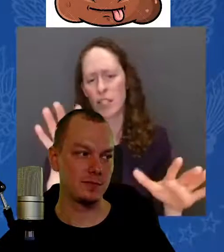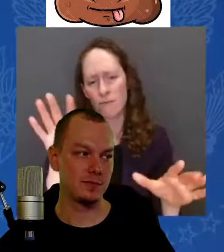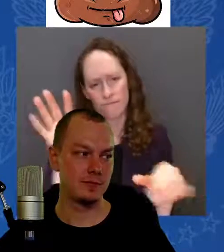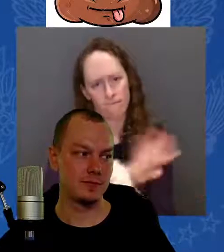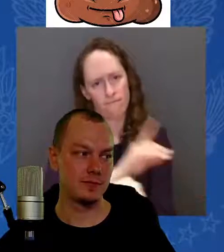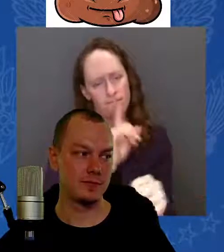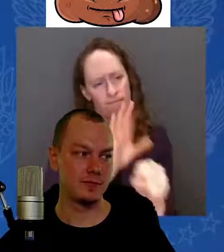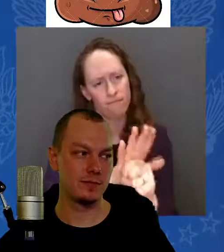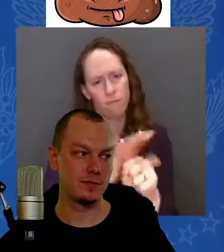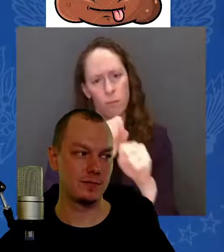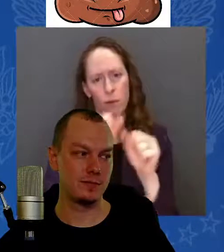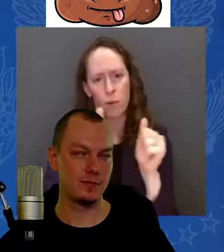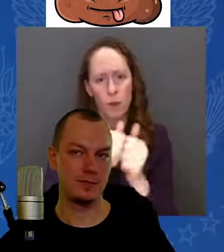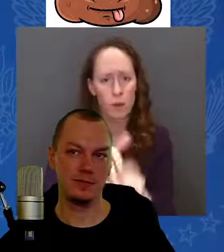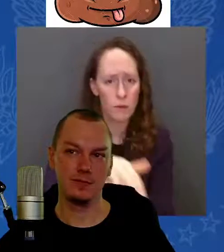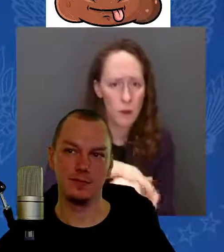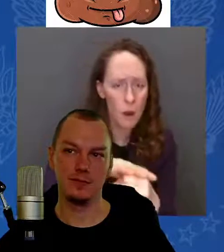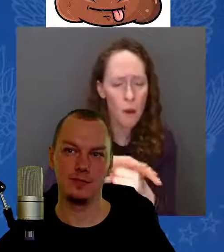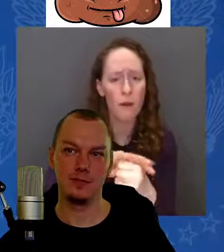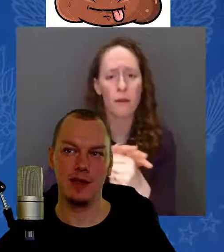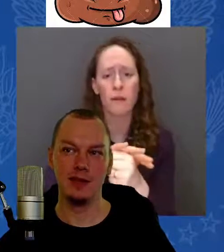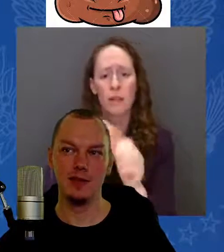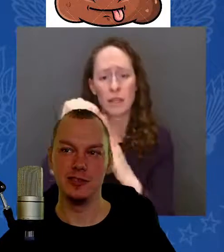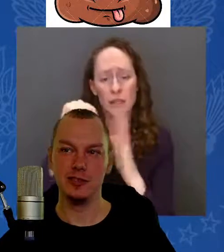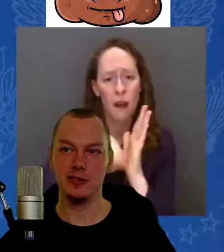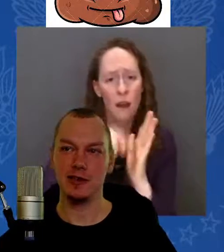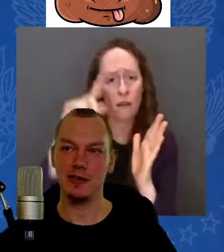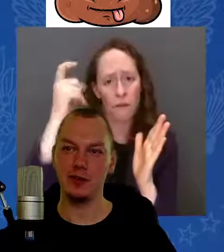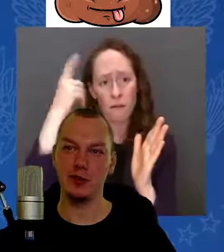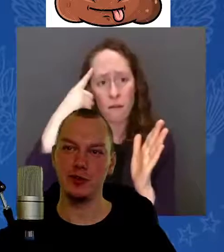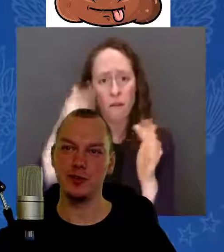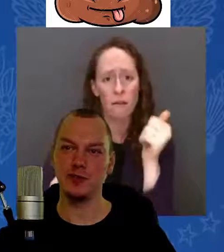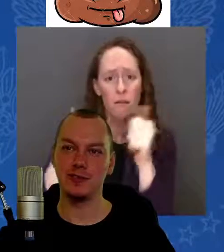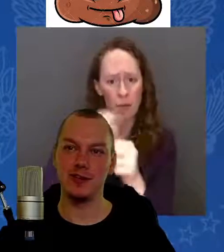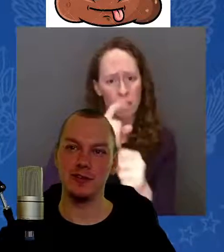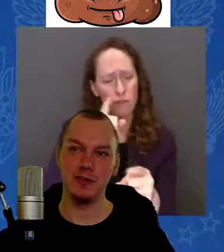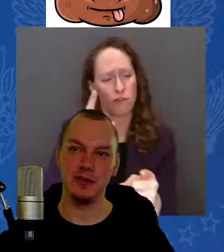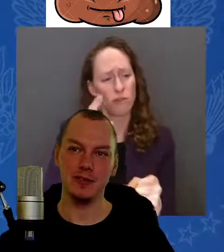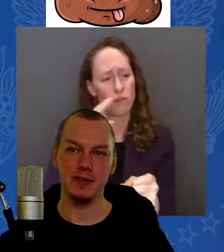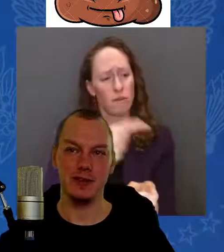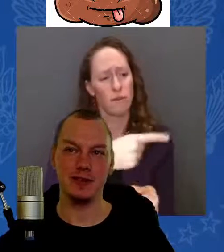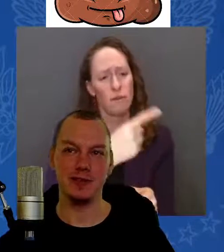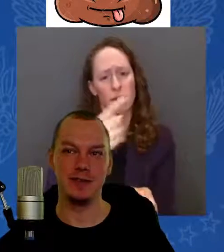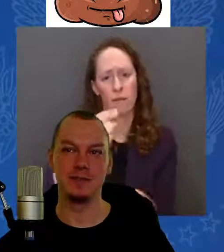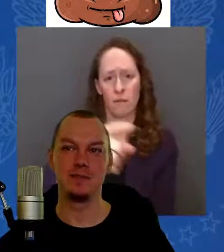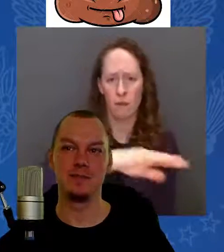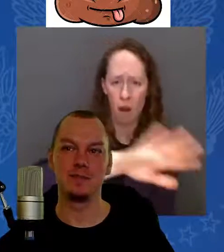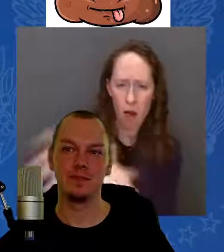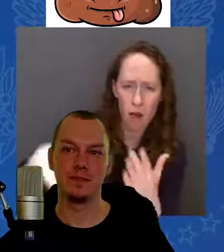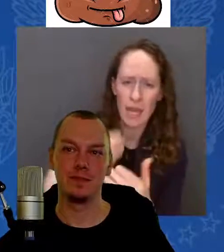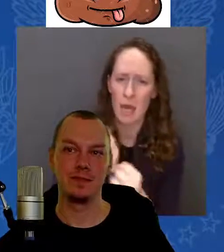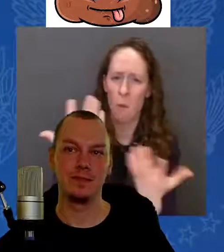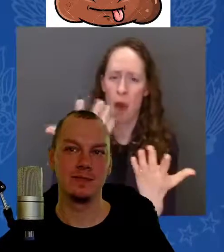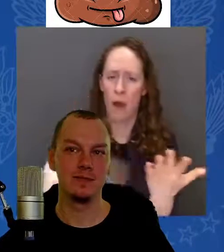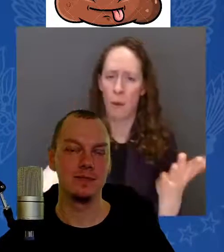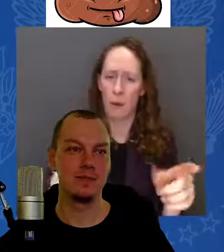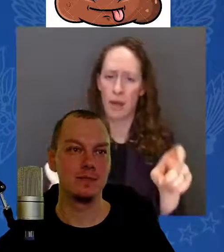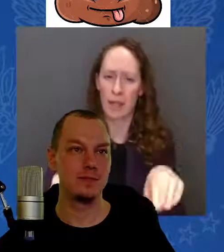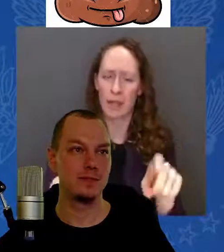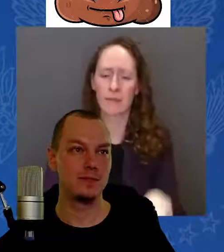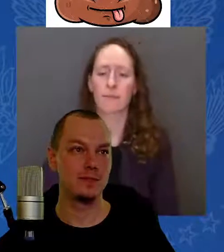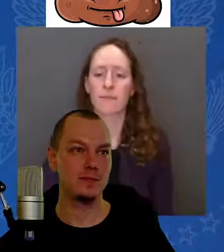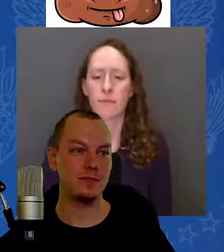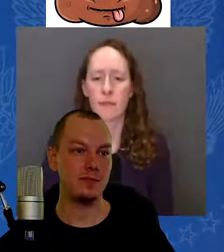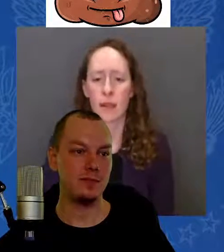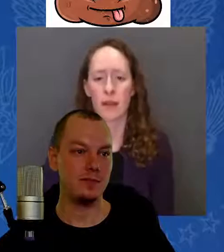met. We have had so many. Jill Handler almost looks like Hillary Clinton right there. To help our city.